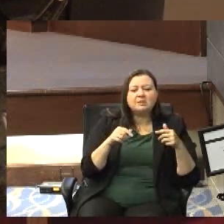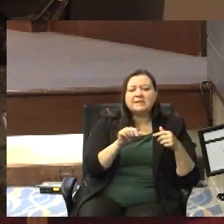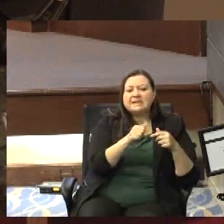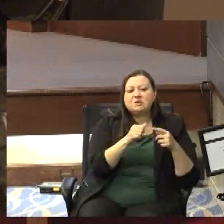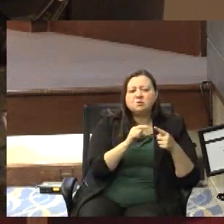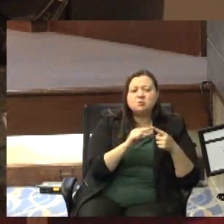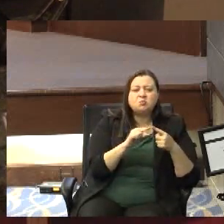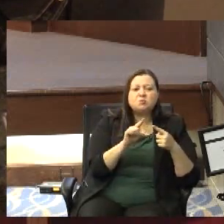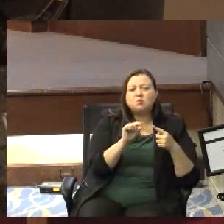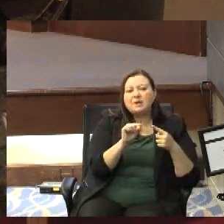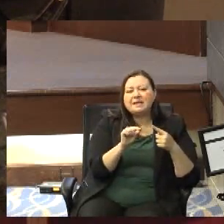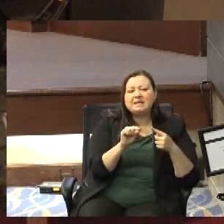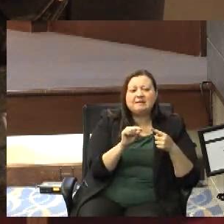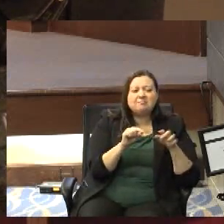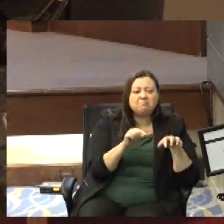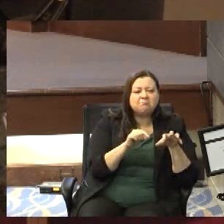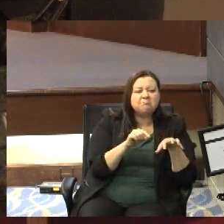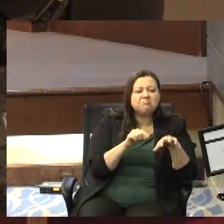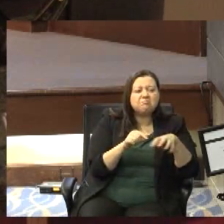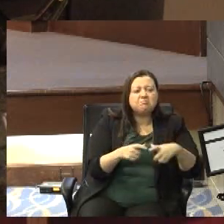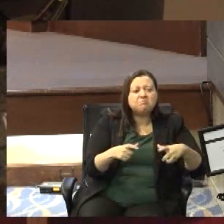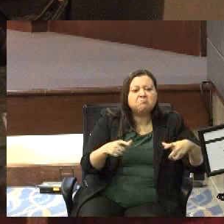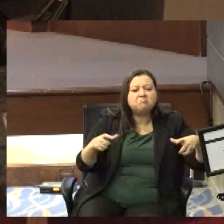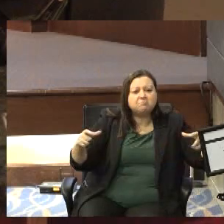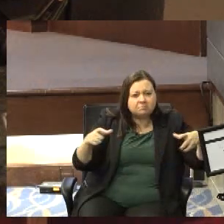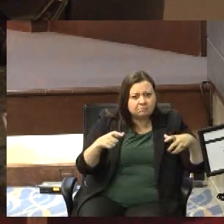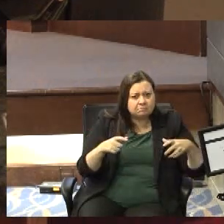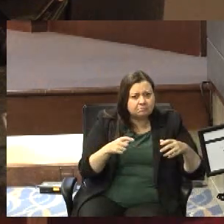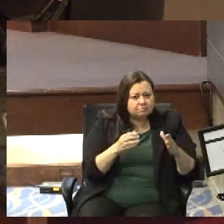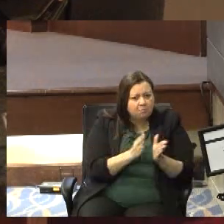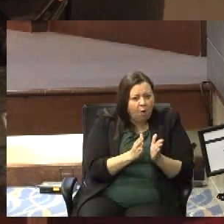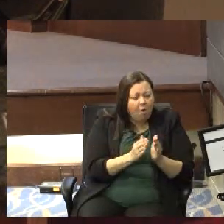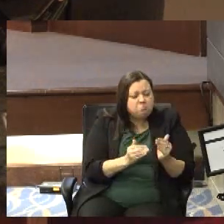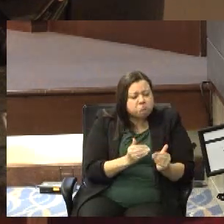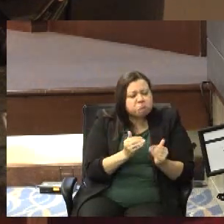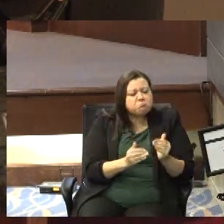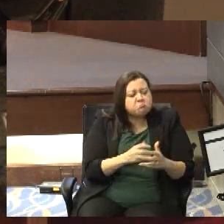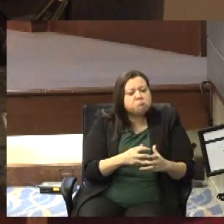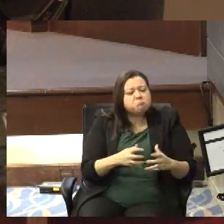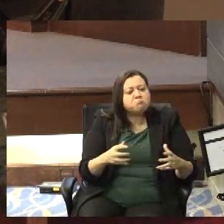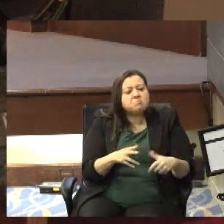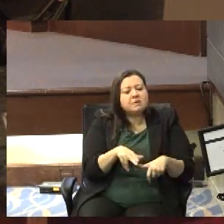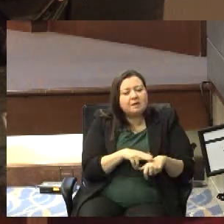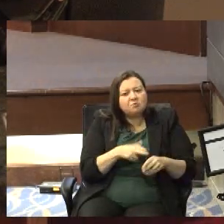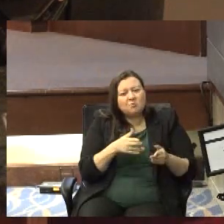20, 50 acres at a time. And it probably wouldn't,